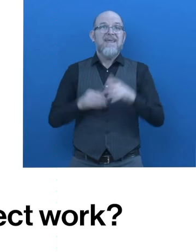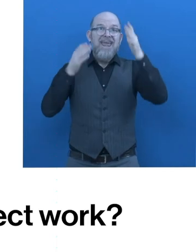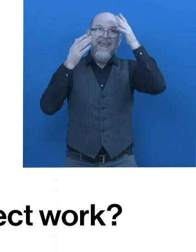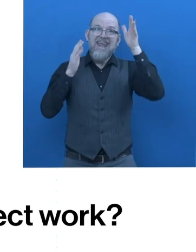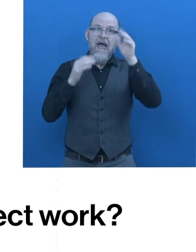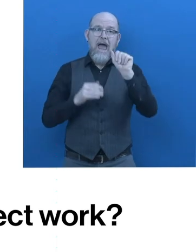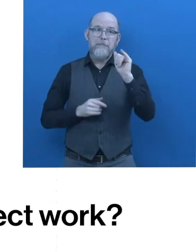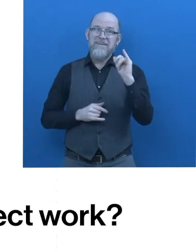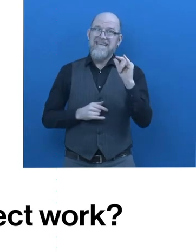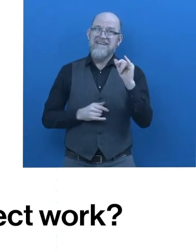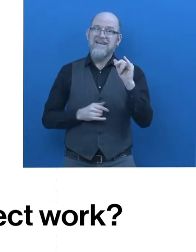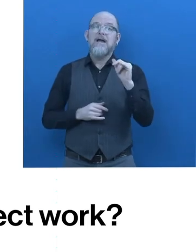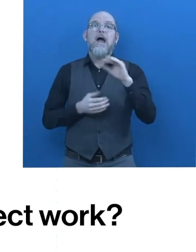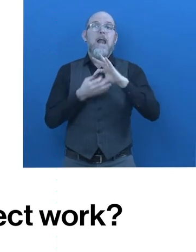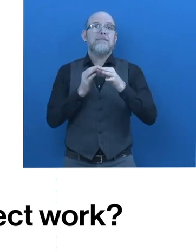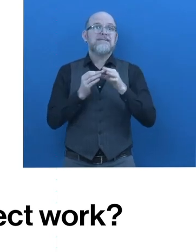Abylimpics project work?